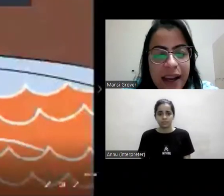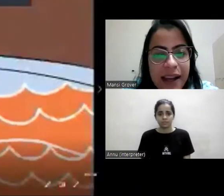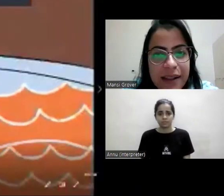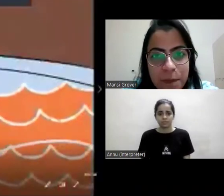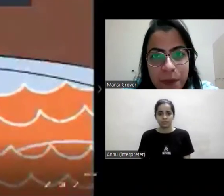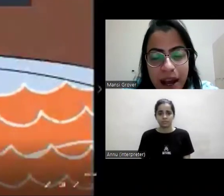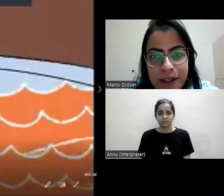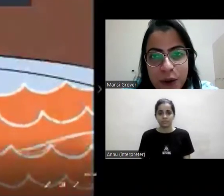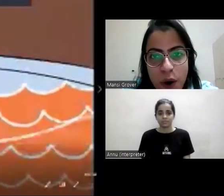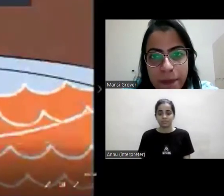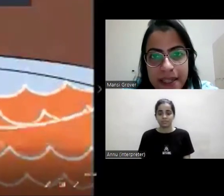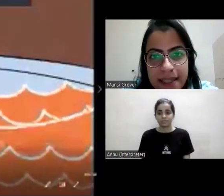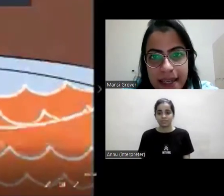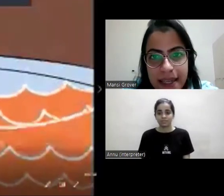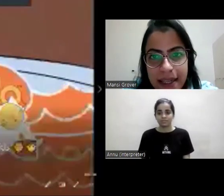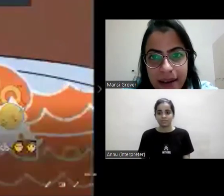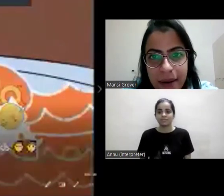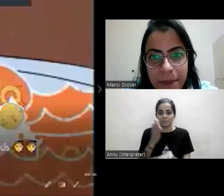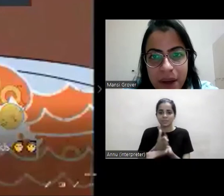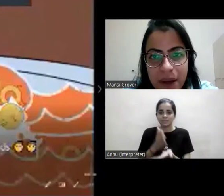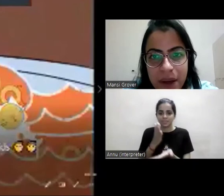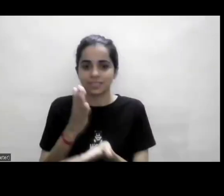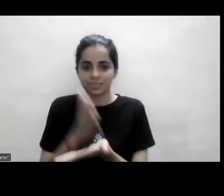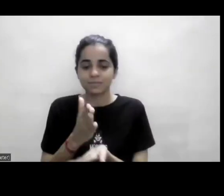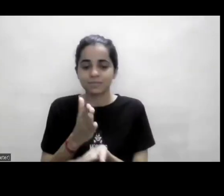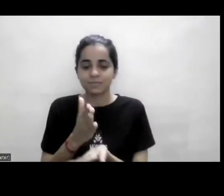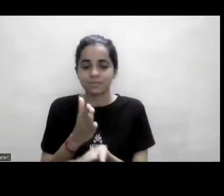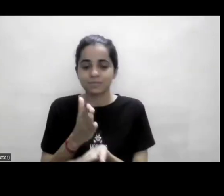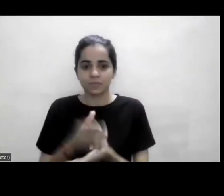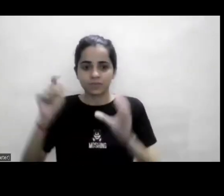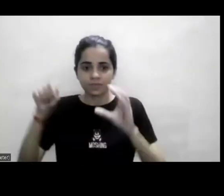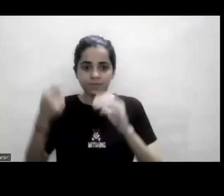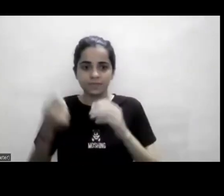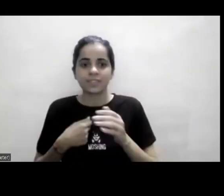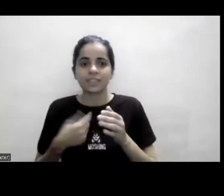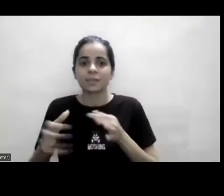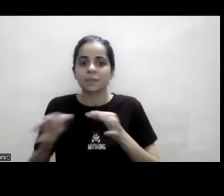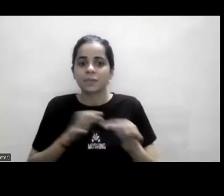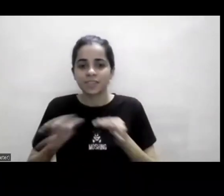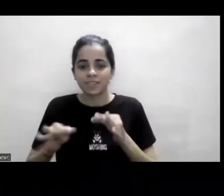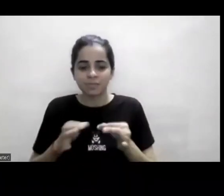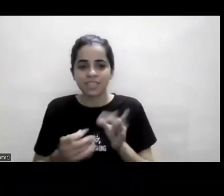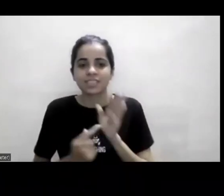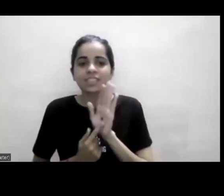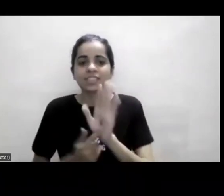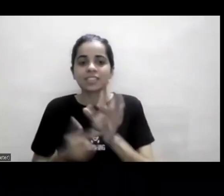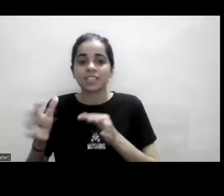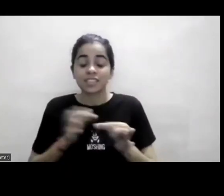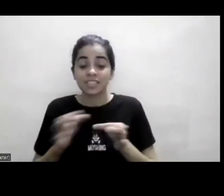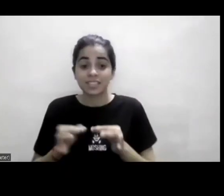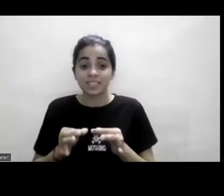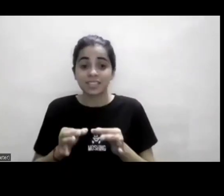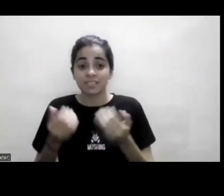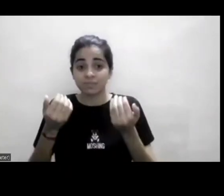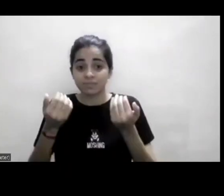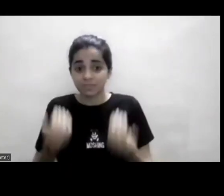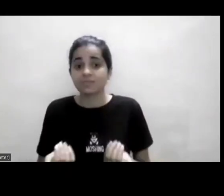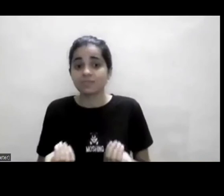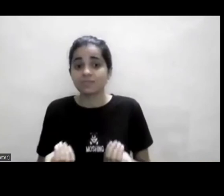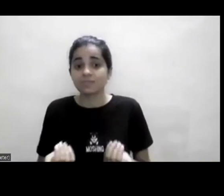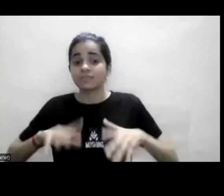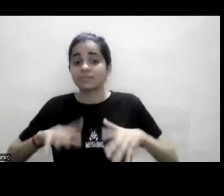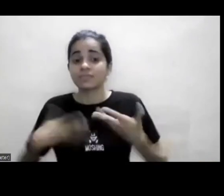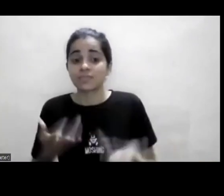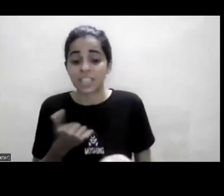Right, so I'll stop this scene here. What I wanted to basically explain here is that the